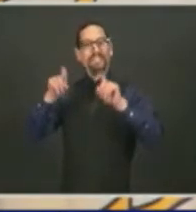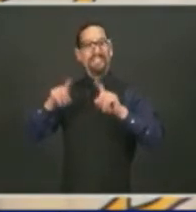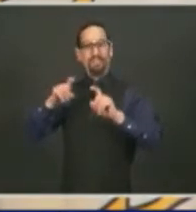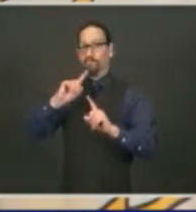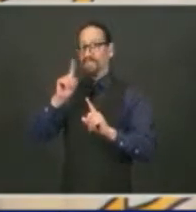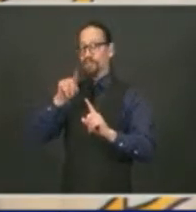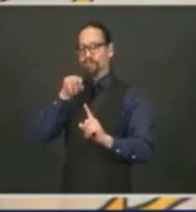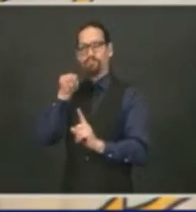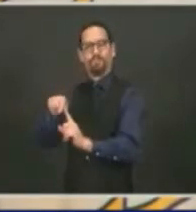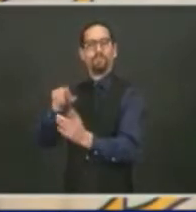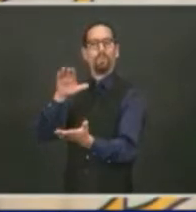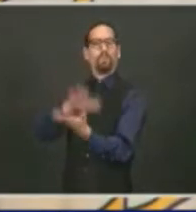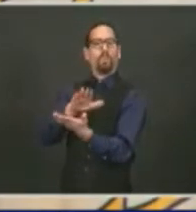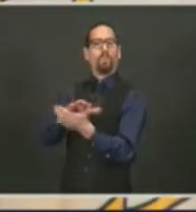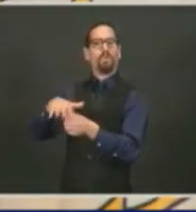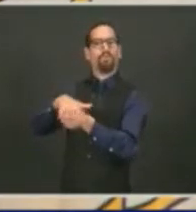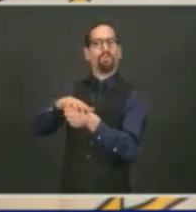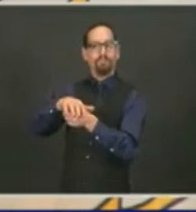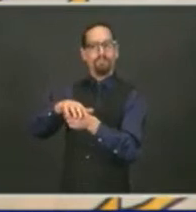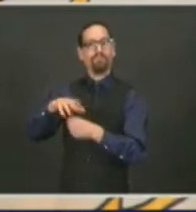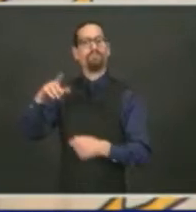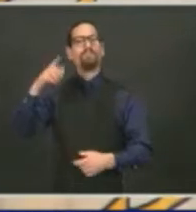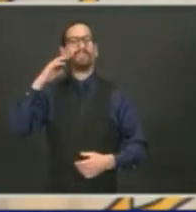kids return to school in January.